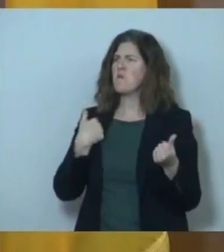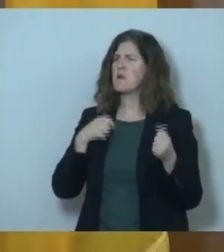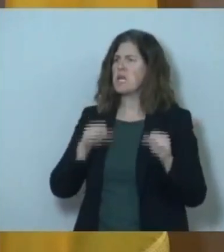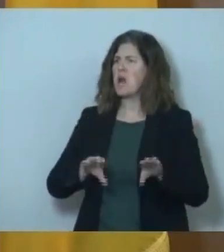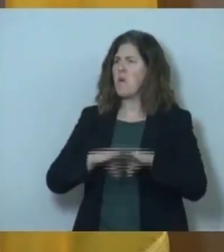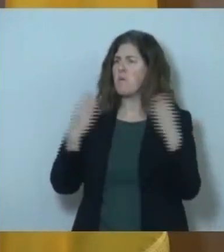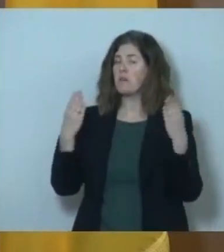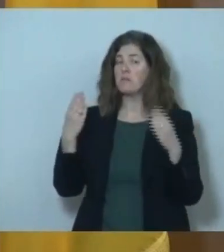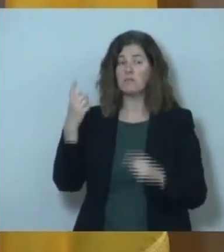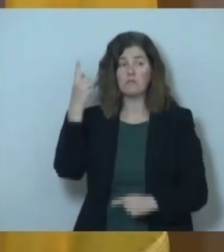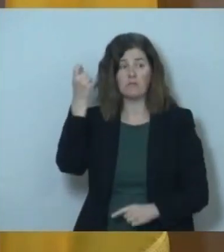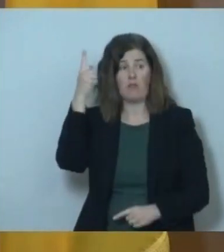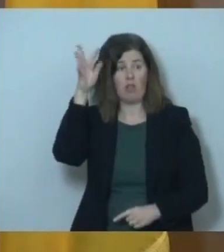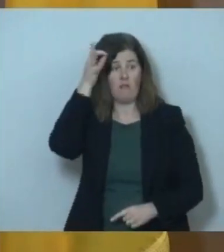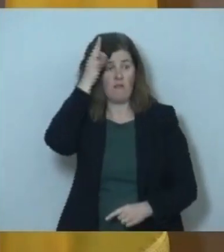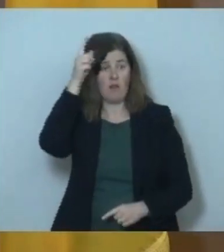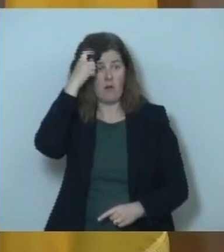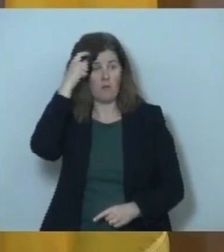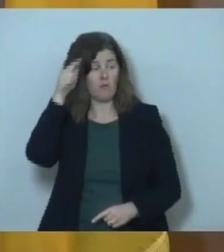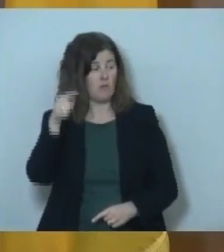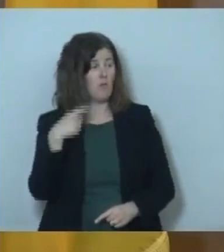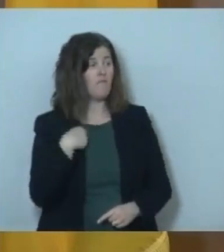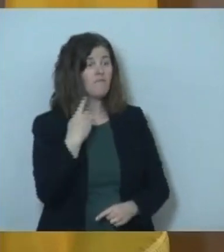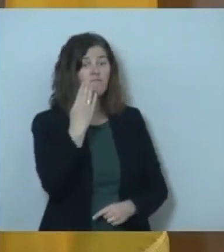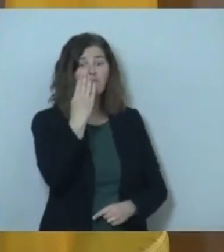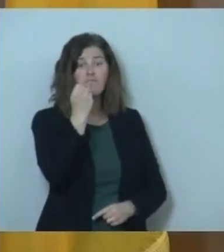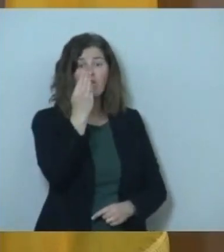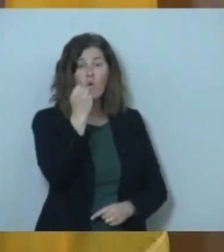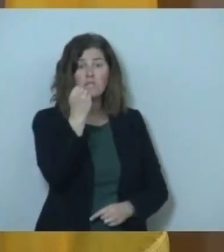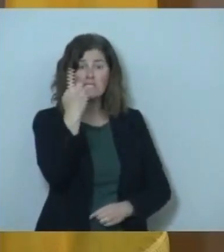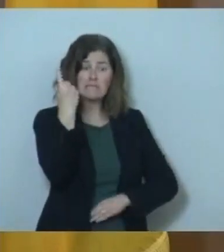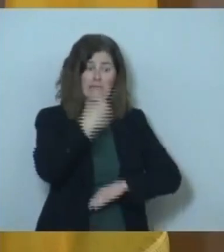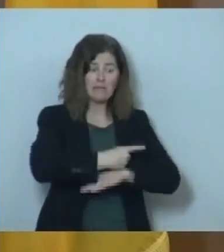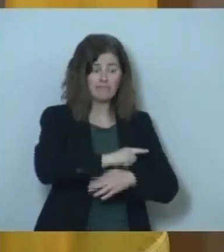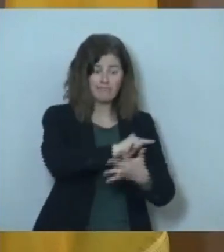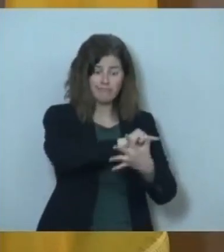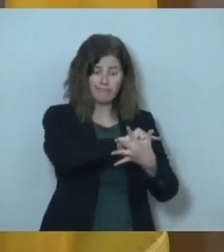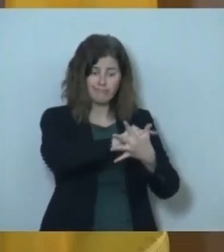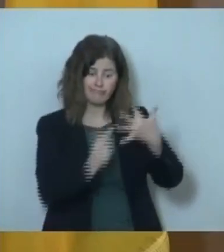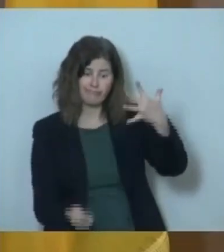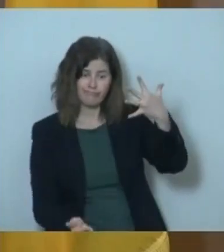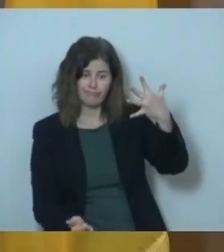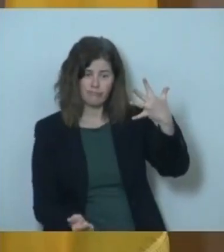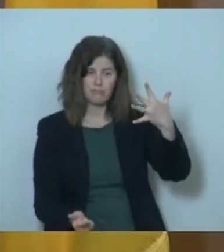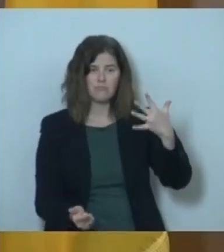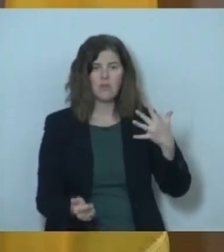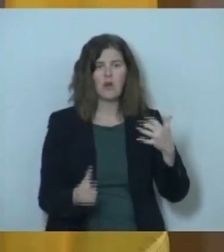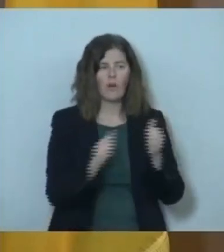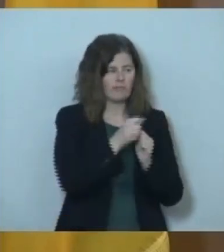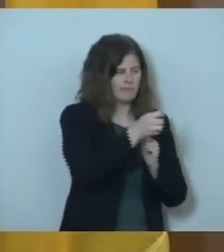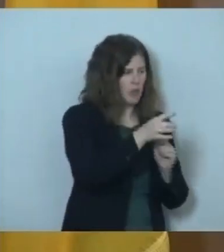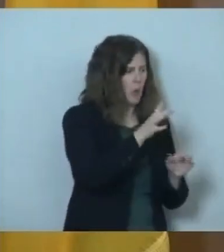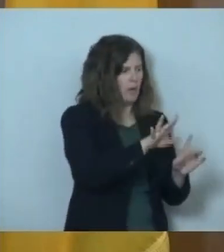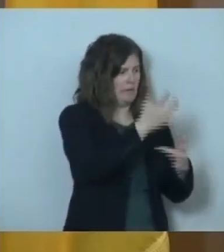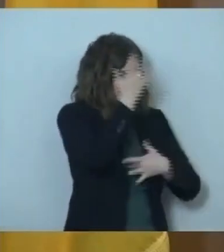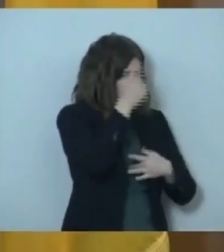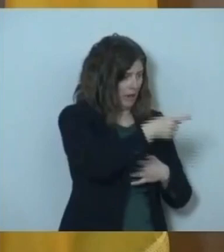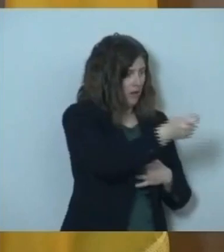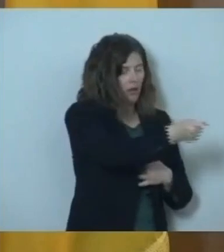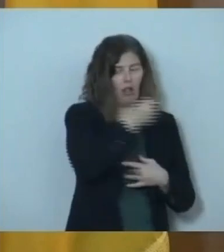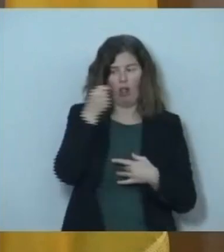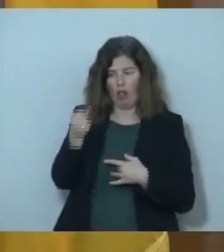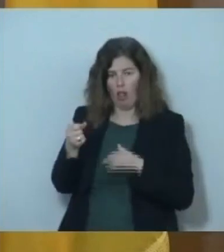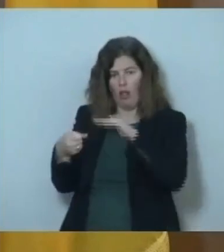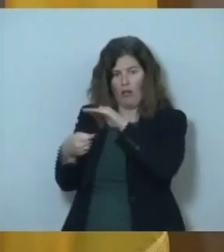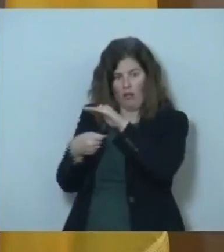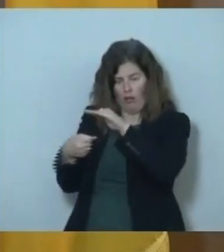says when you have 14 straight days, which is basically, right, that quarantine, incubation, and isolation number